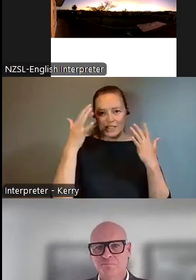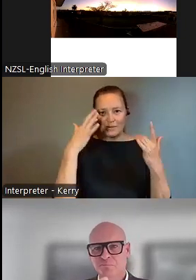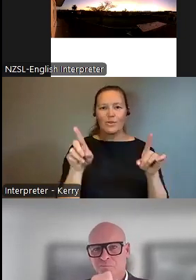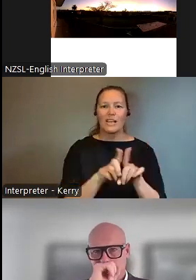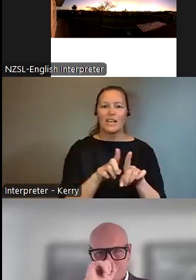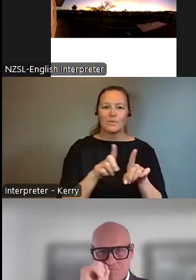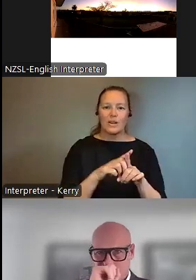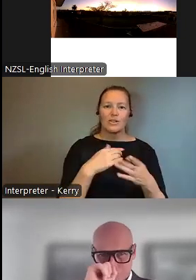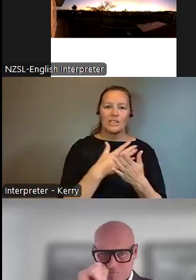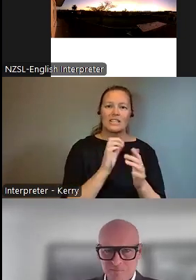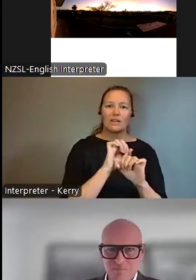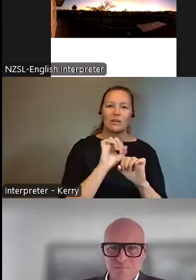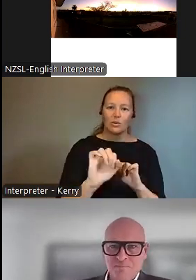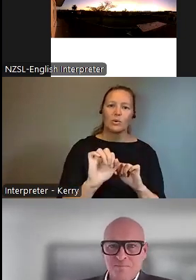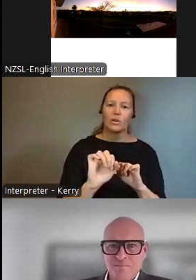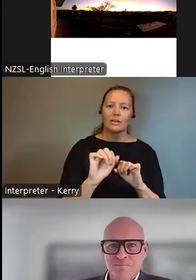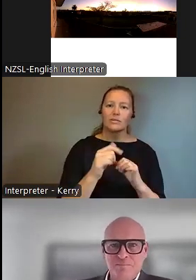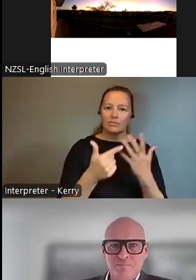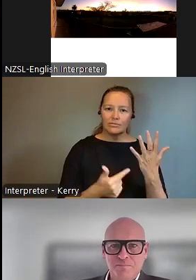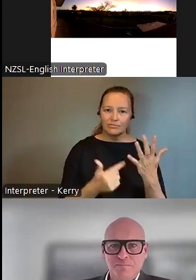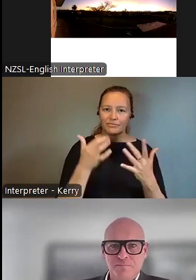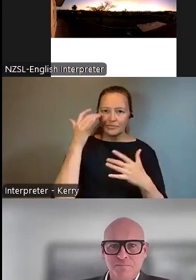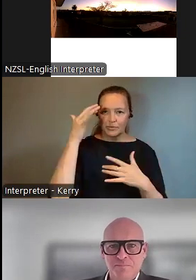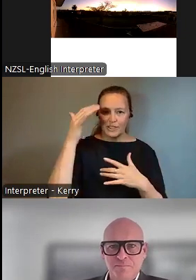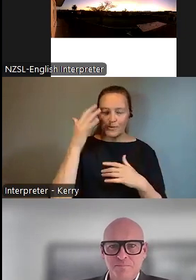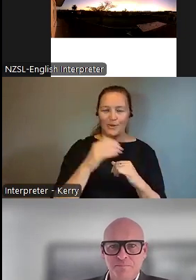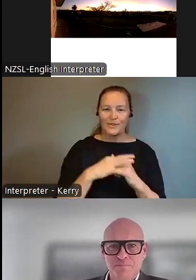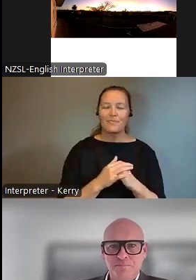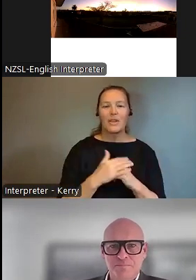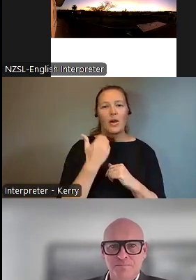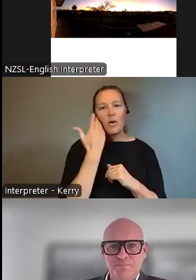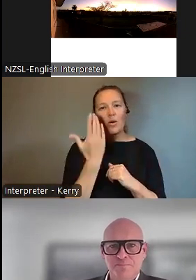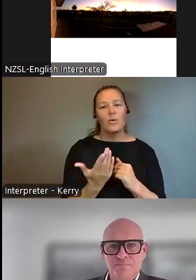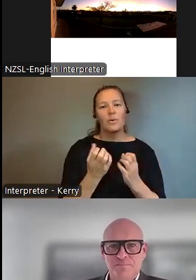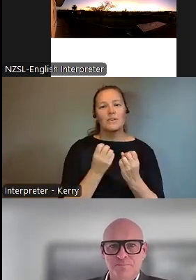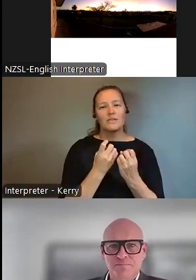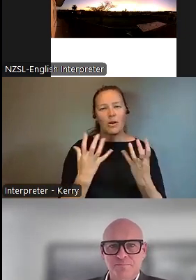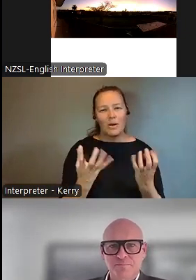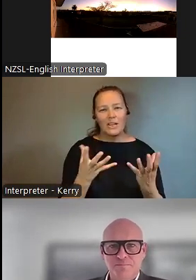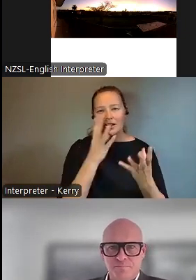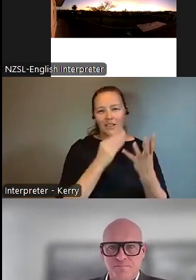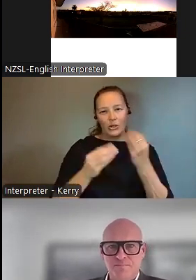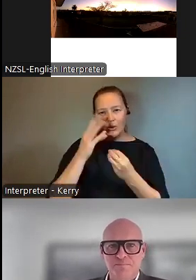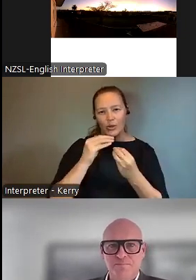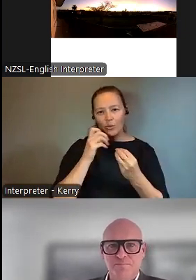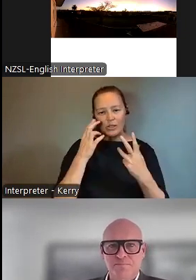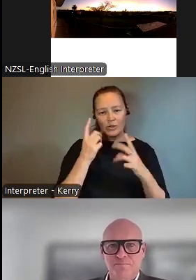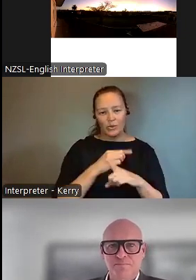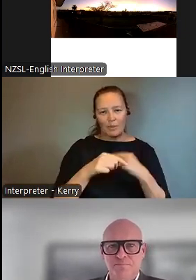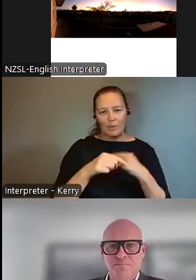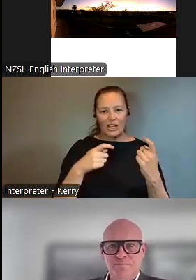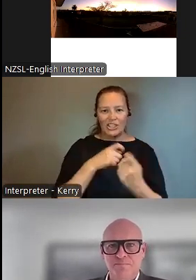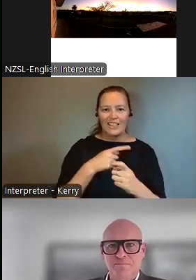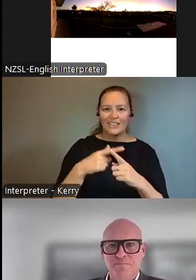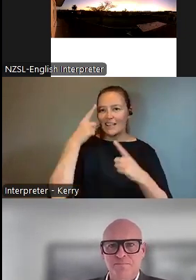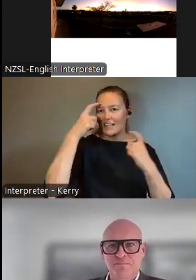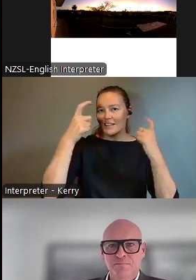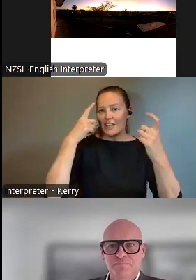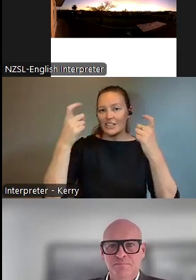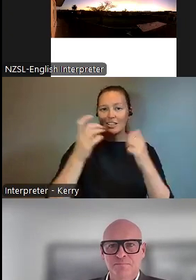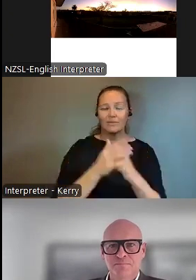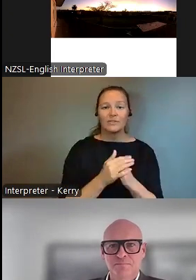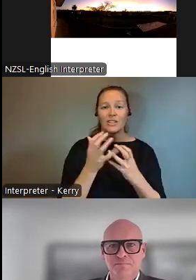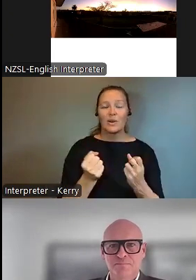sharing your own. There's always so much to learn when we're delving into change and innovation. So to have